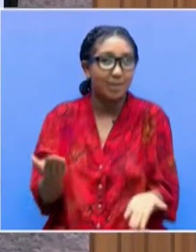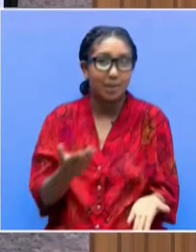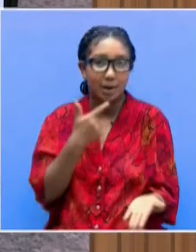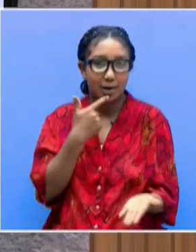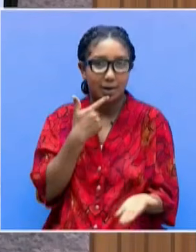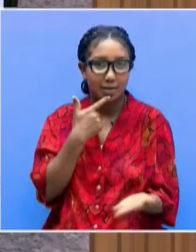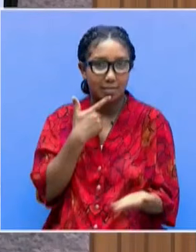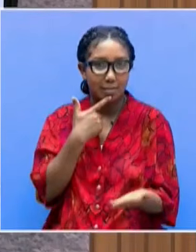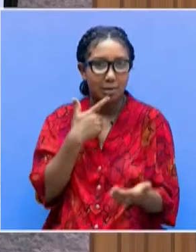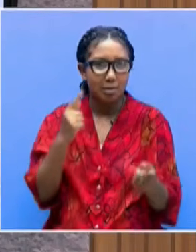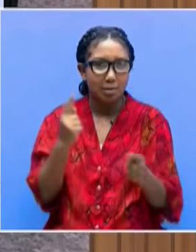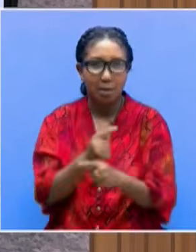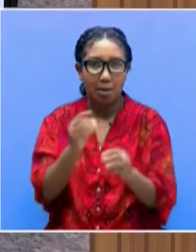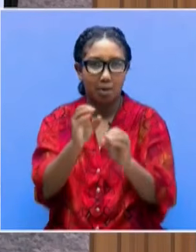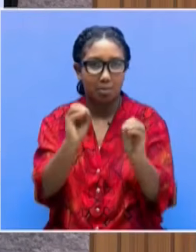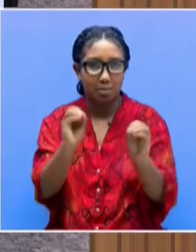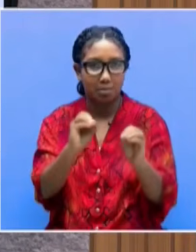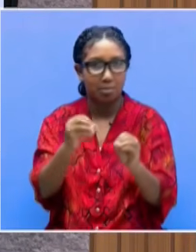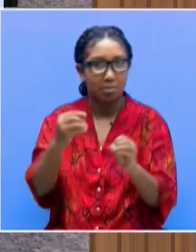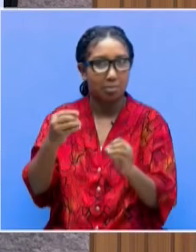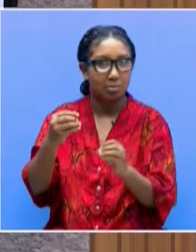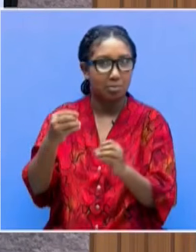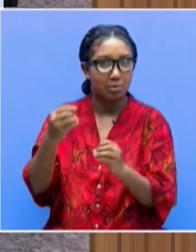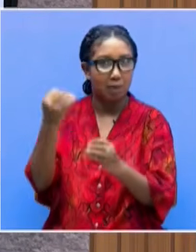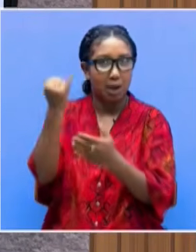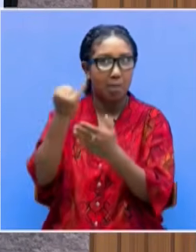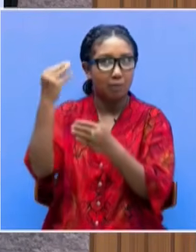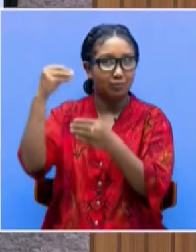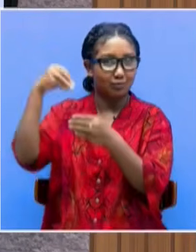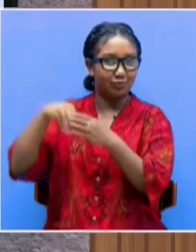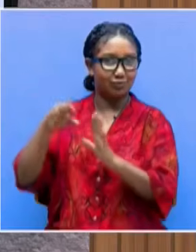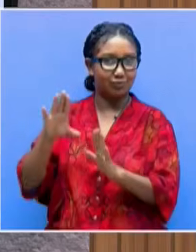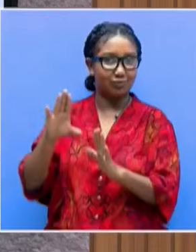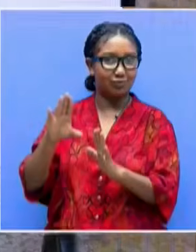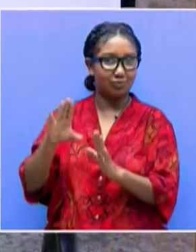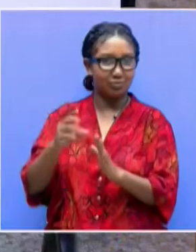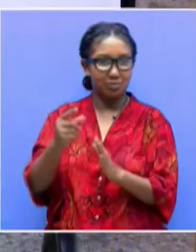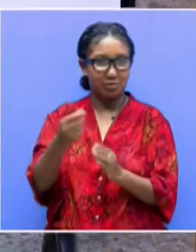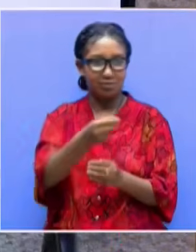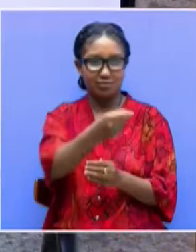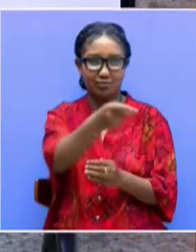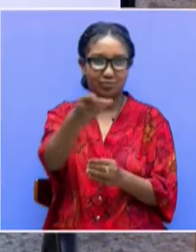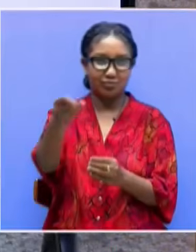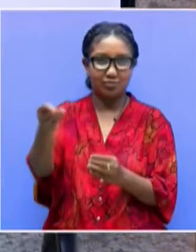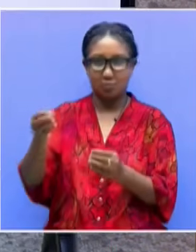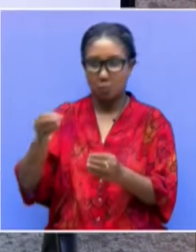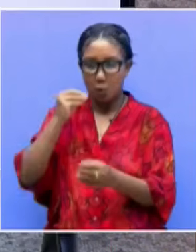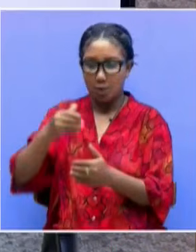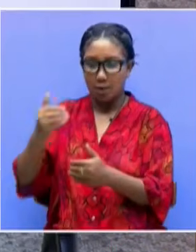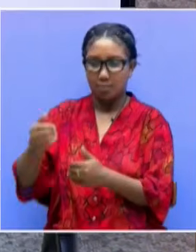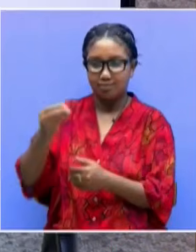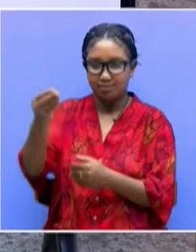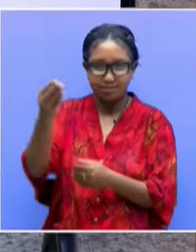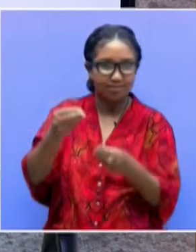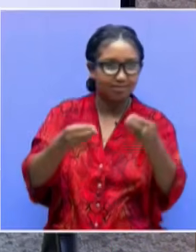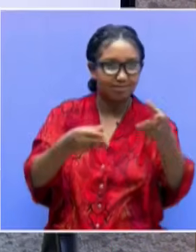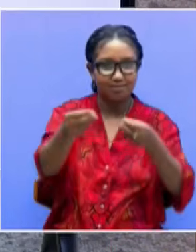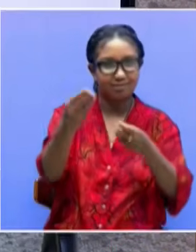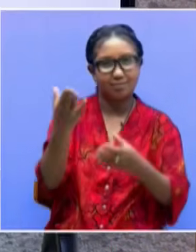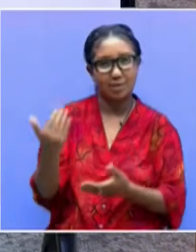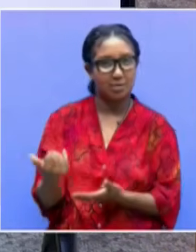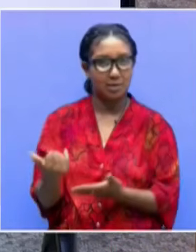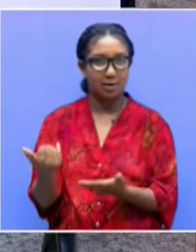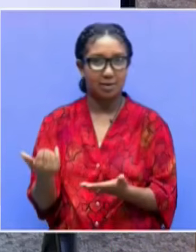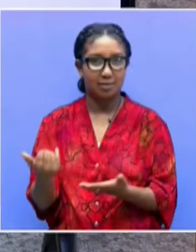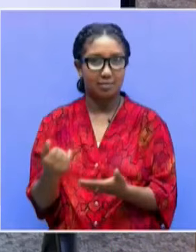the activities that you want to do. Oh, if I were rich, I would give money to my neighbor. I would do that, and everything